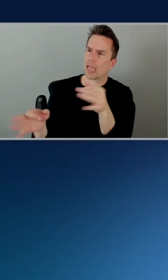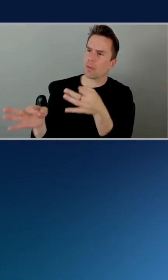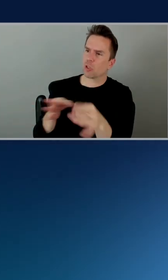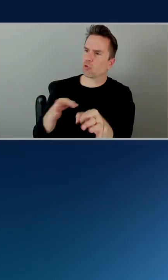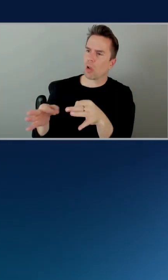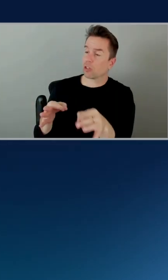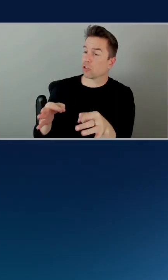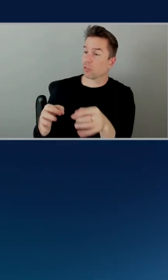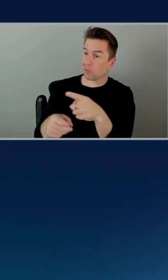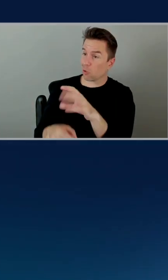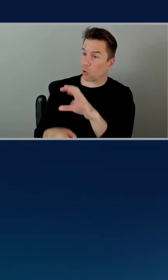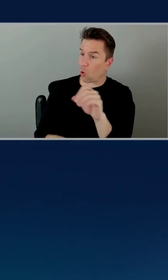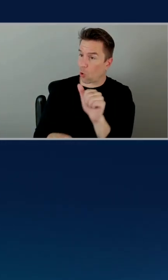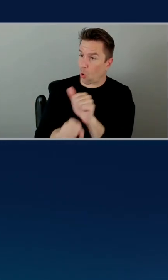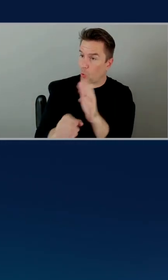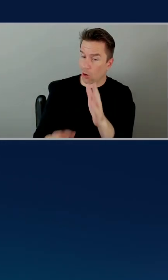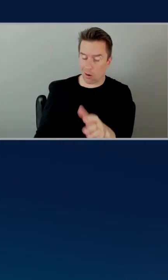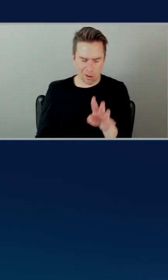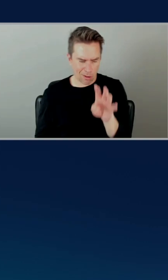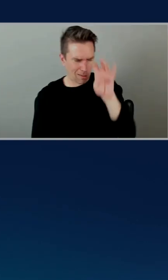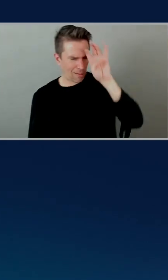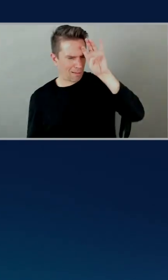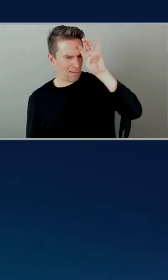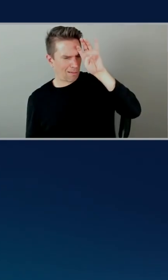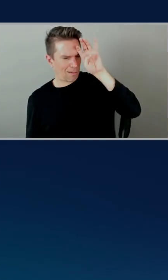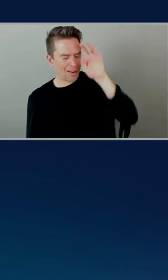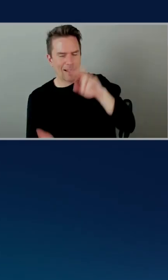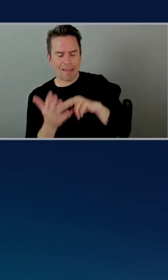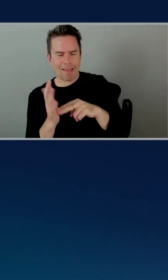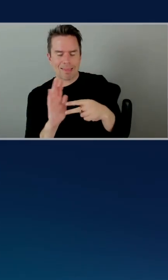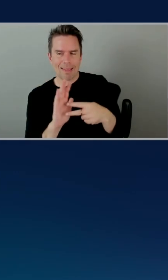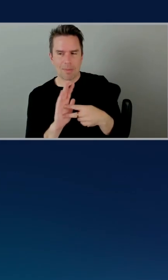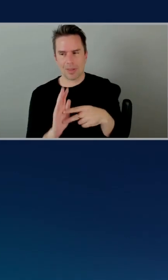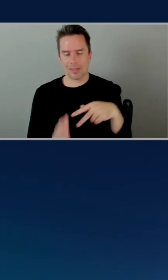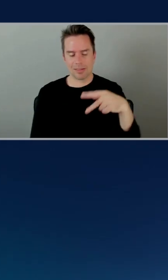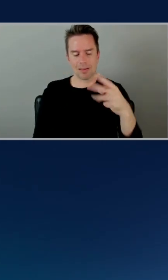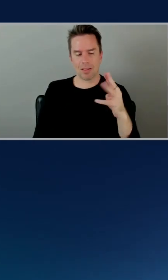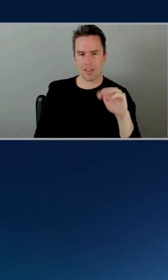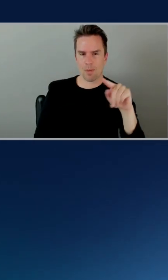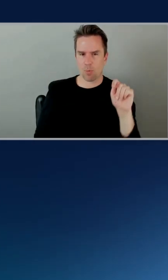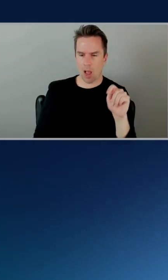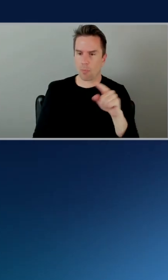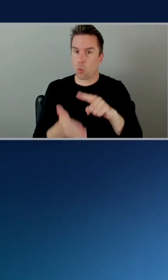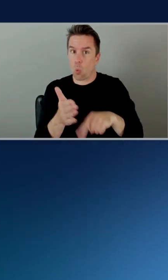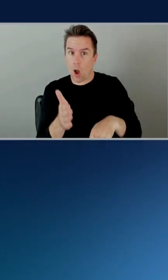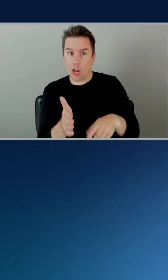confused, then likely that you need to simplify the prompt. Right. So